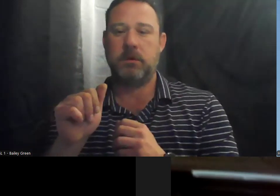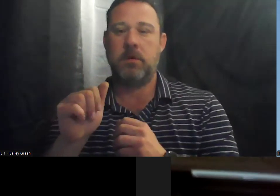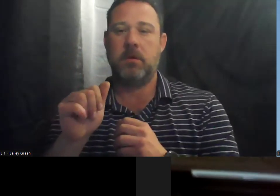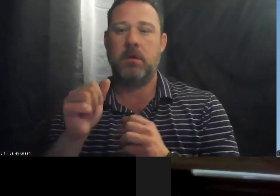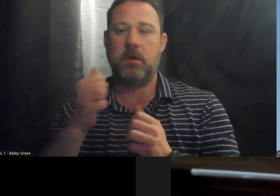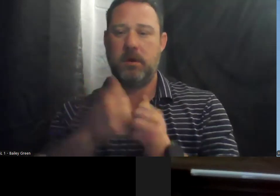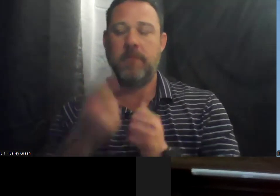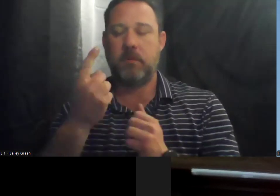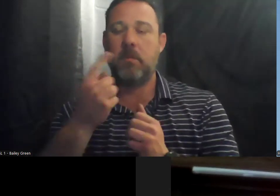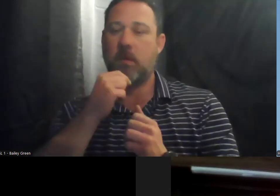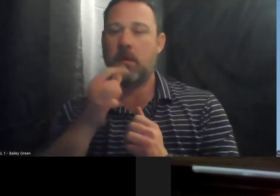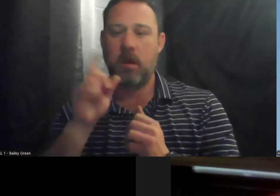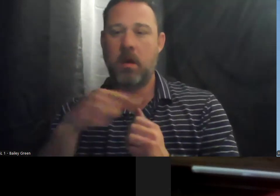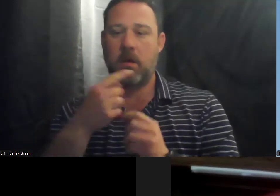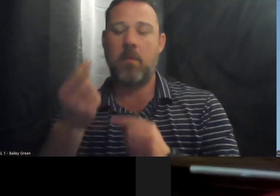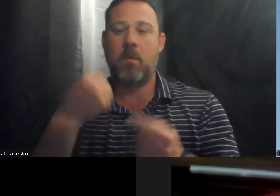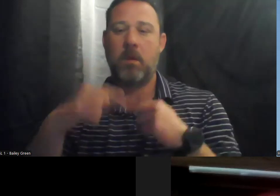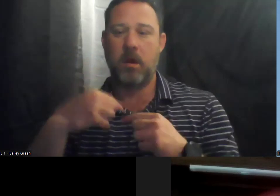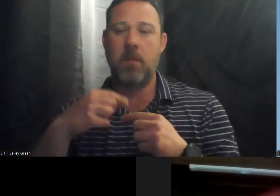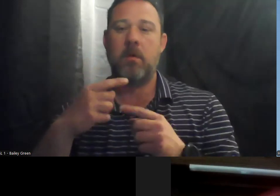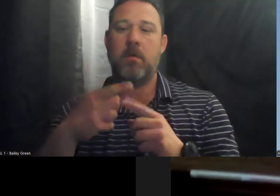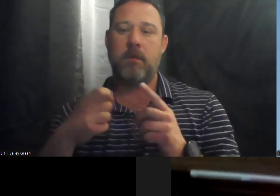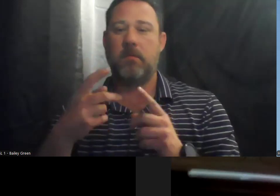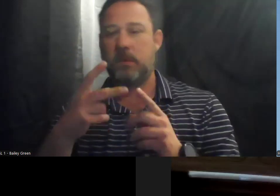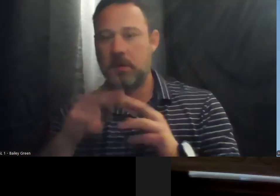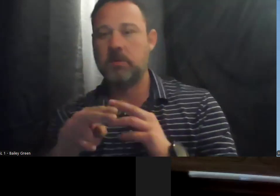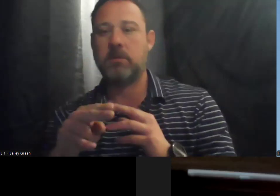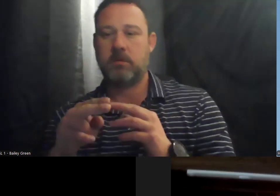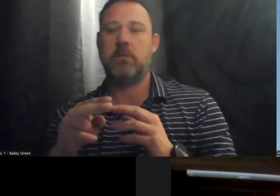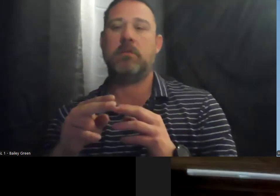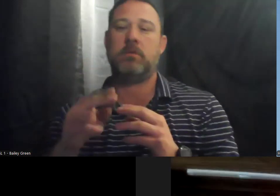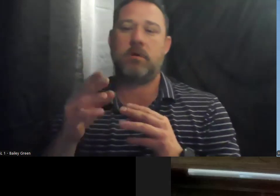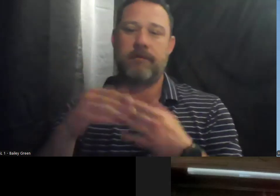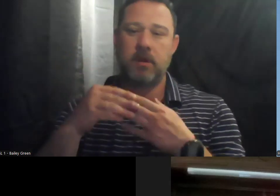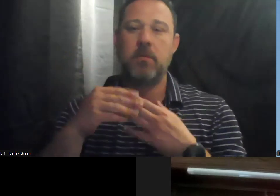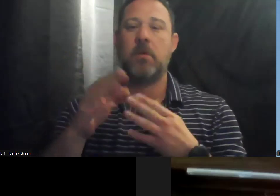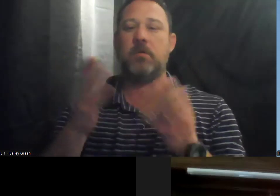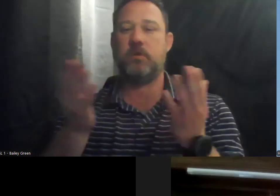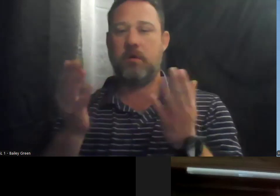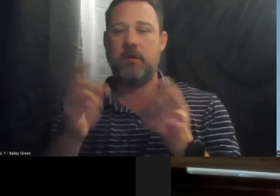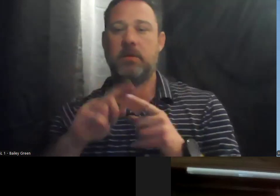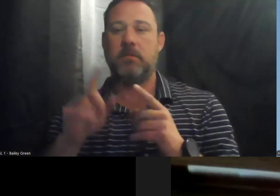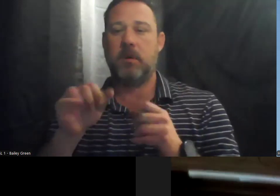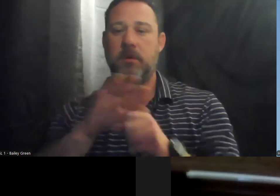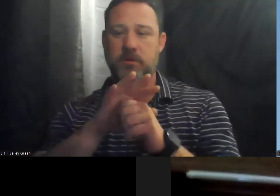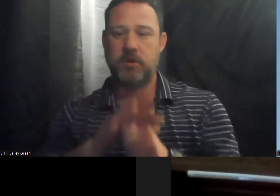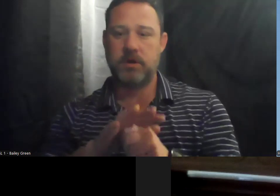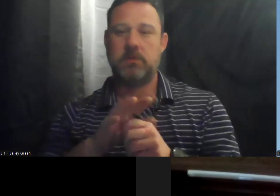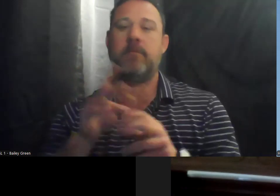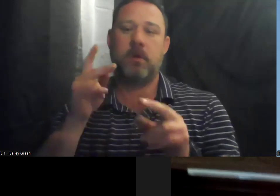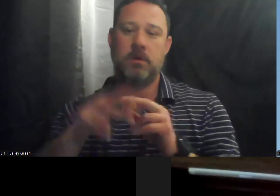everybody. It's not just coming down of cuts to our social services, but just the threat of